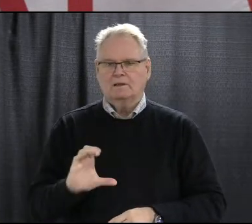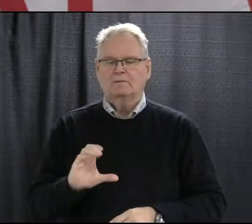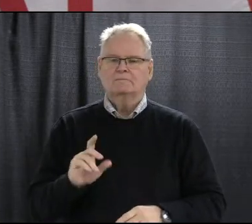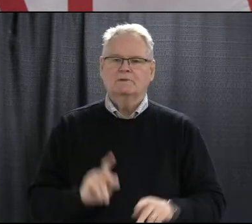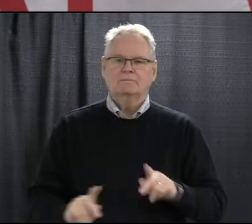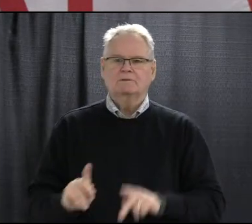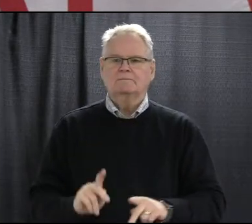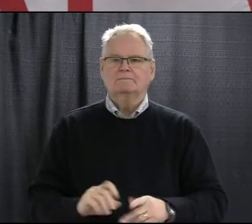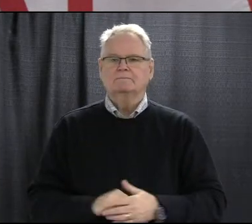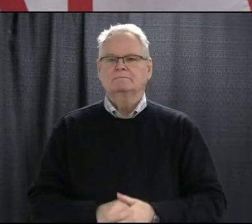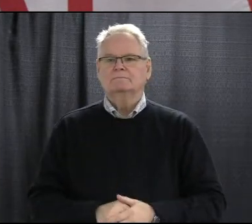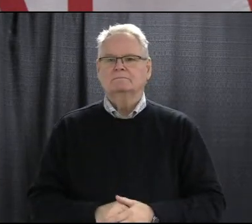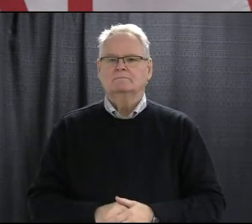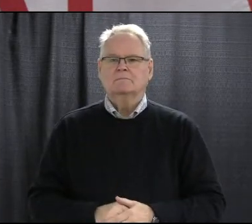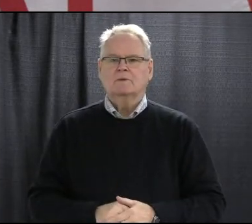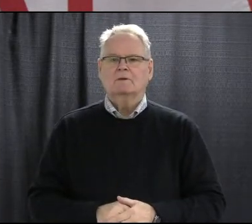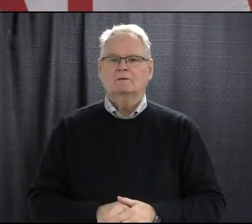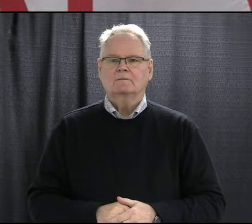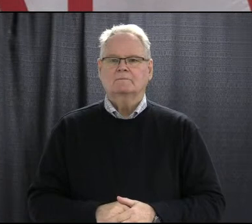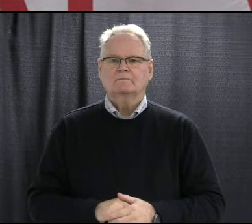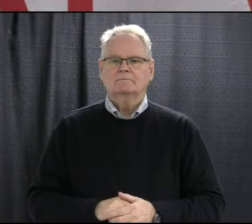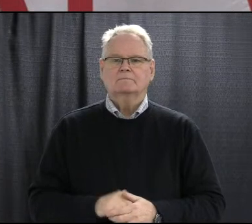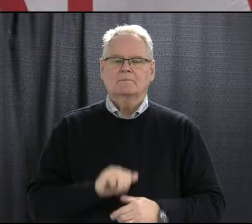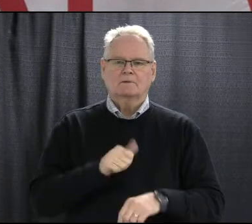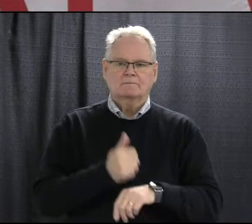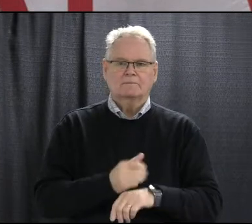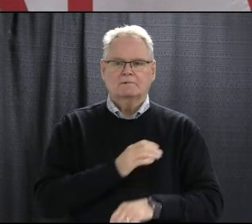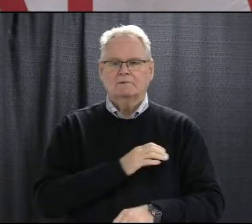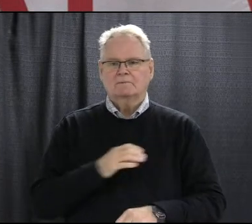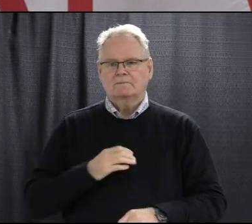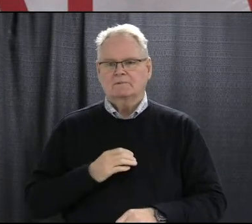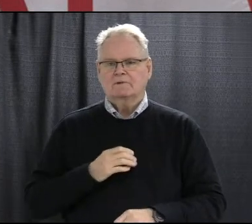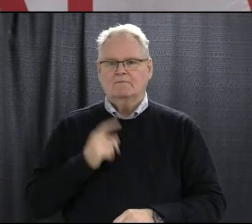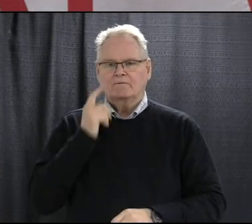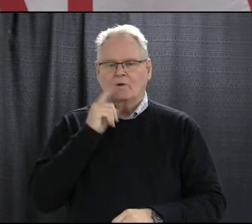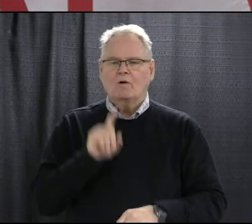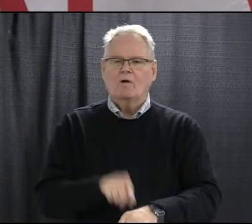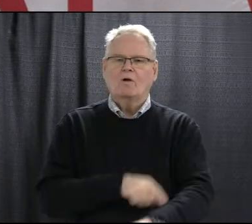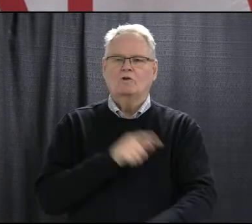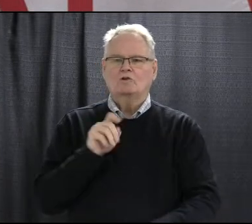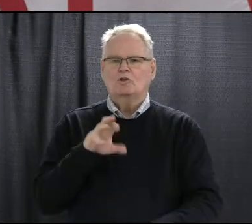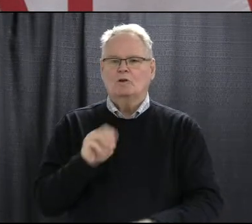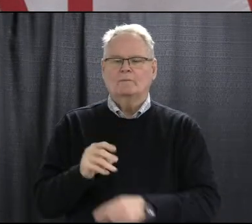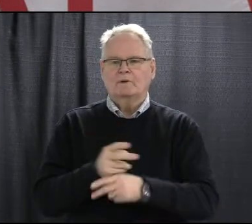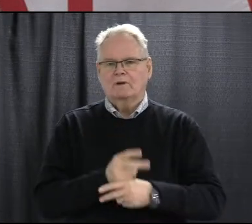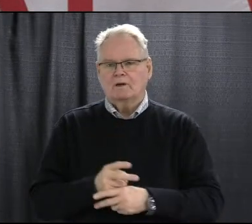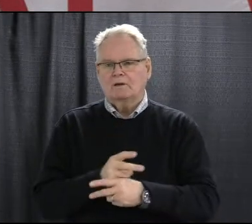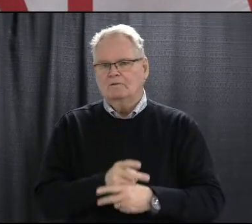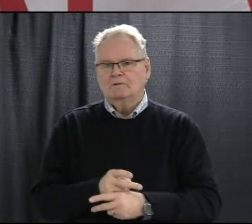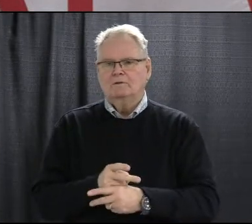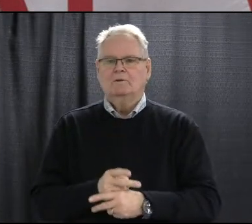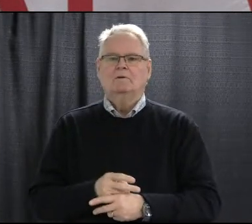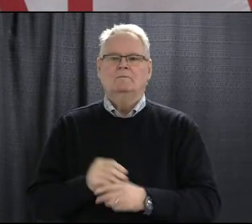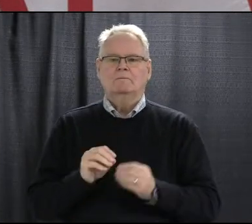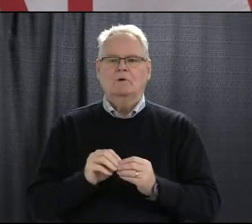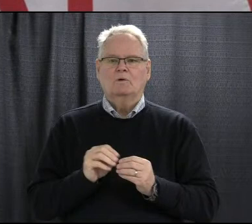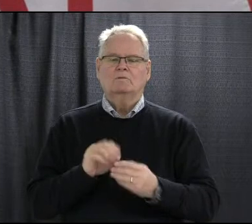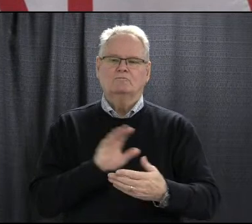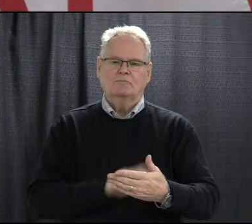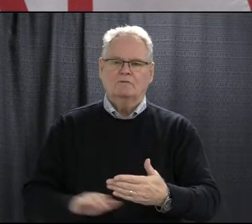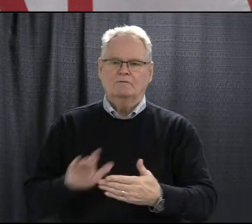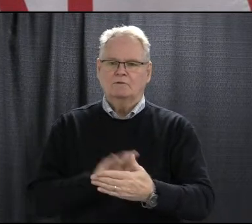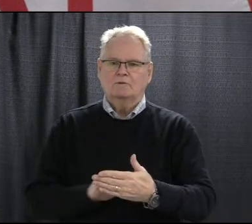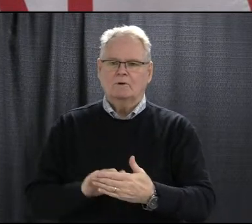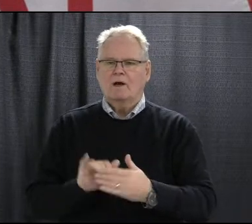a review of the long-term care homes and personal care homes to help identify opportunities to improve